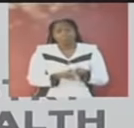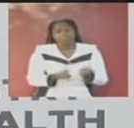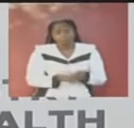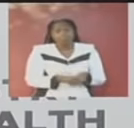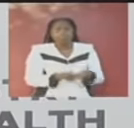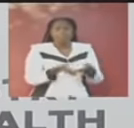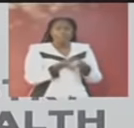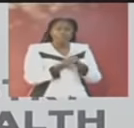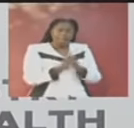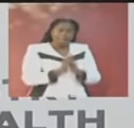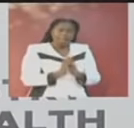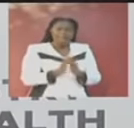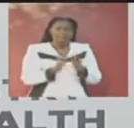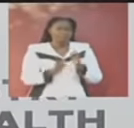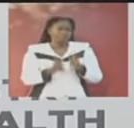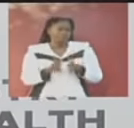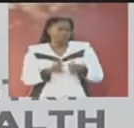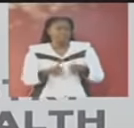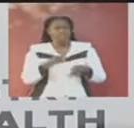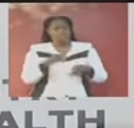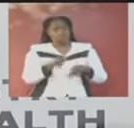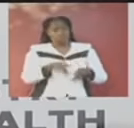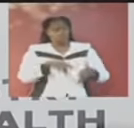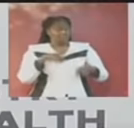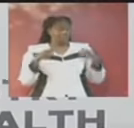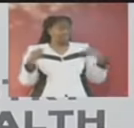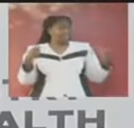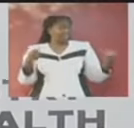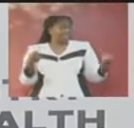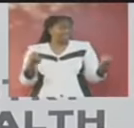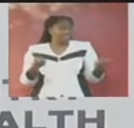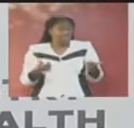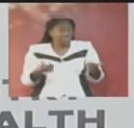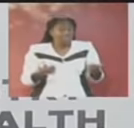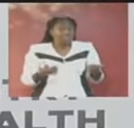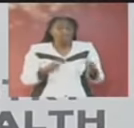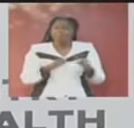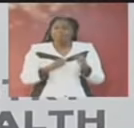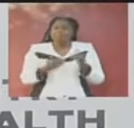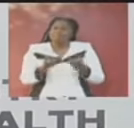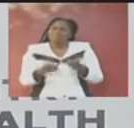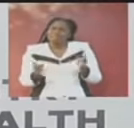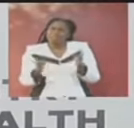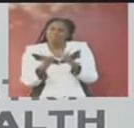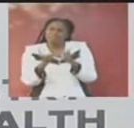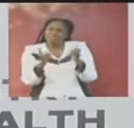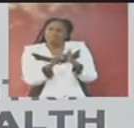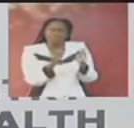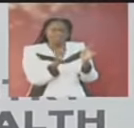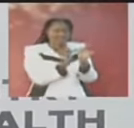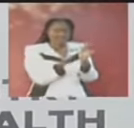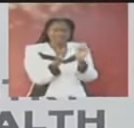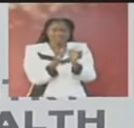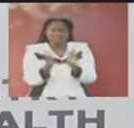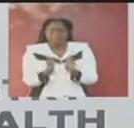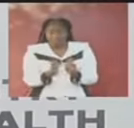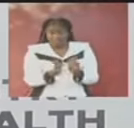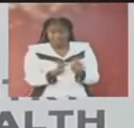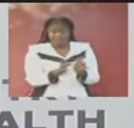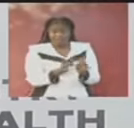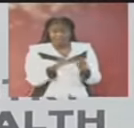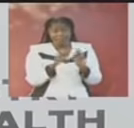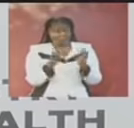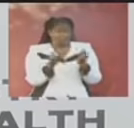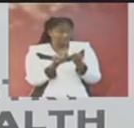not be considered high risk, simply because they may be in contact with relatives or co-workers that are